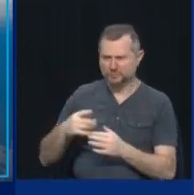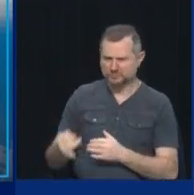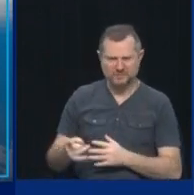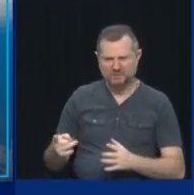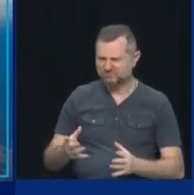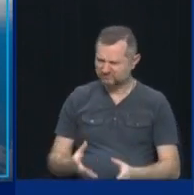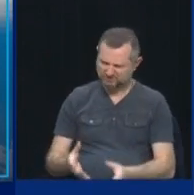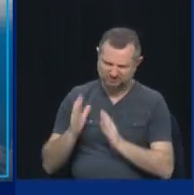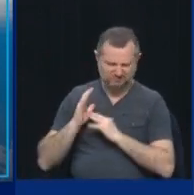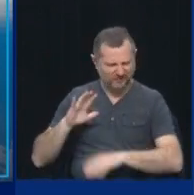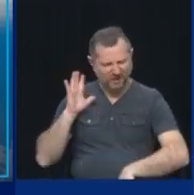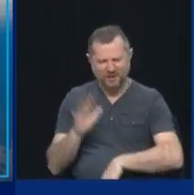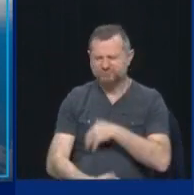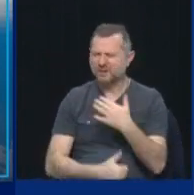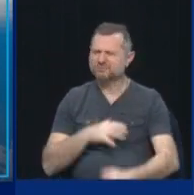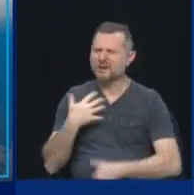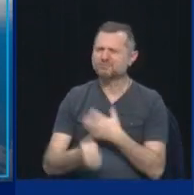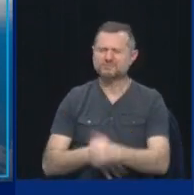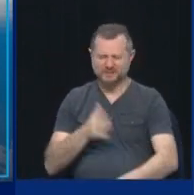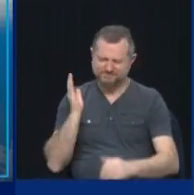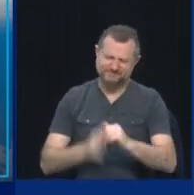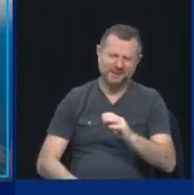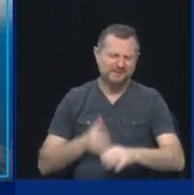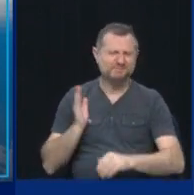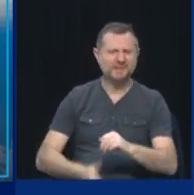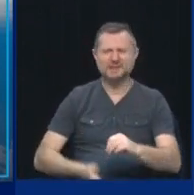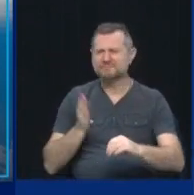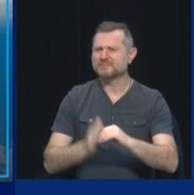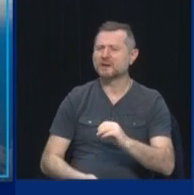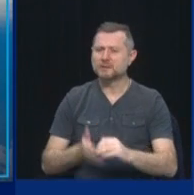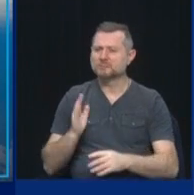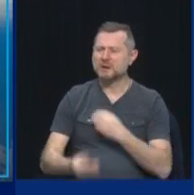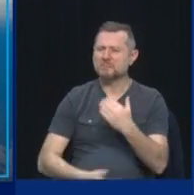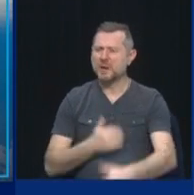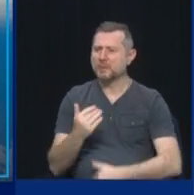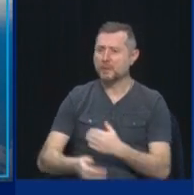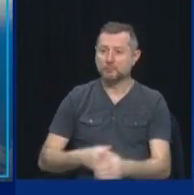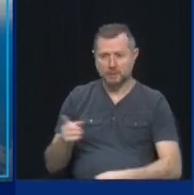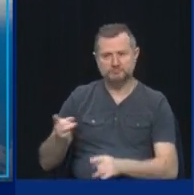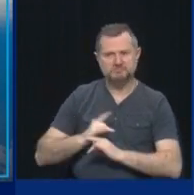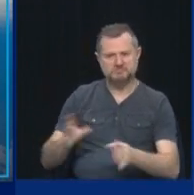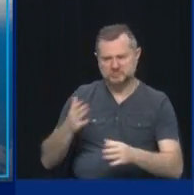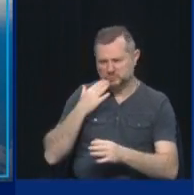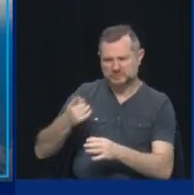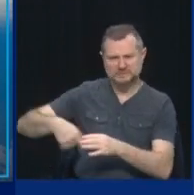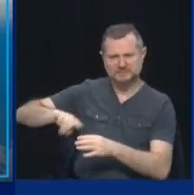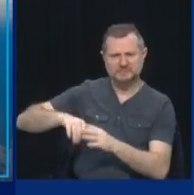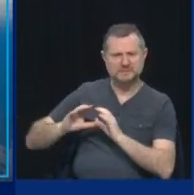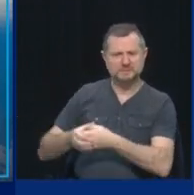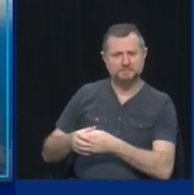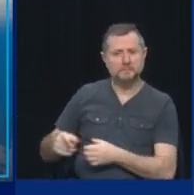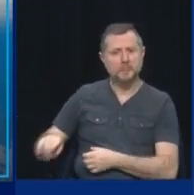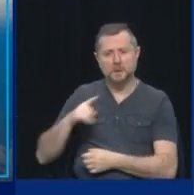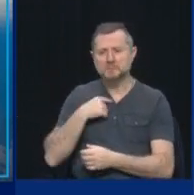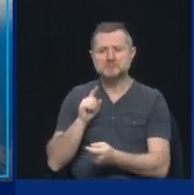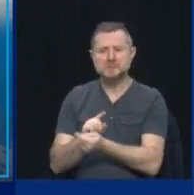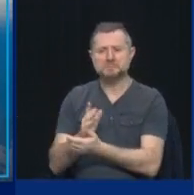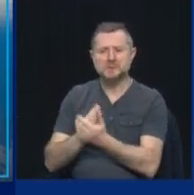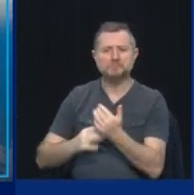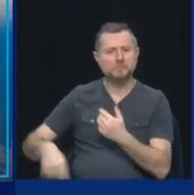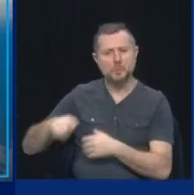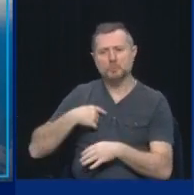it happen and gotten it done. He also has a great team who's with him. You'll be meeting some of them today, but I want to